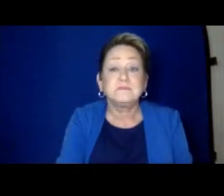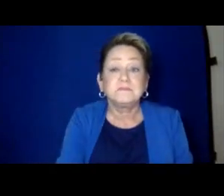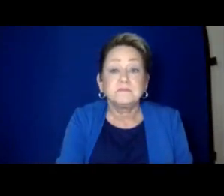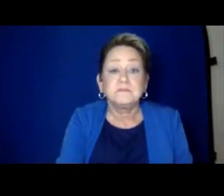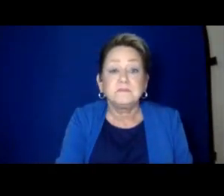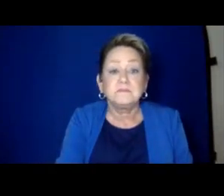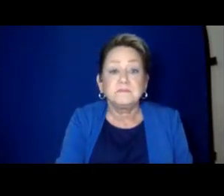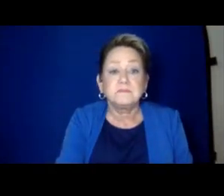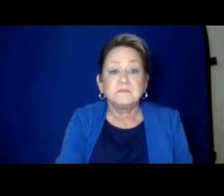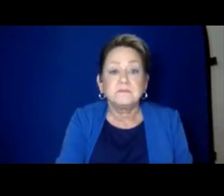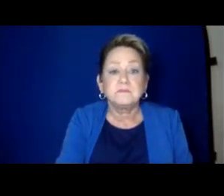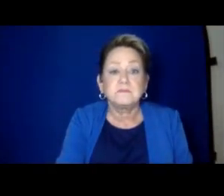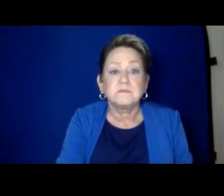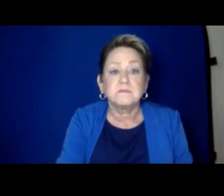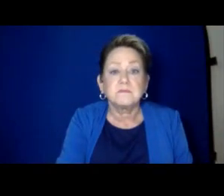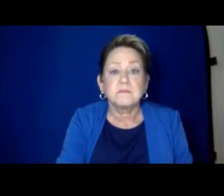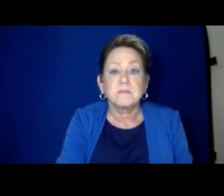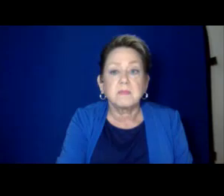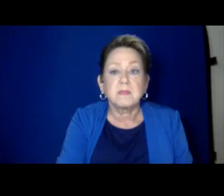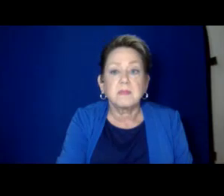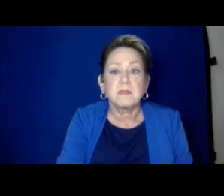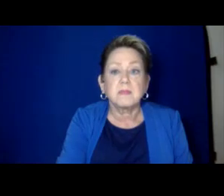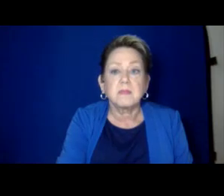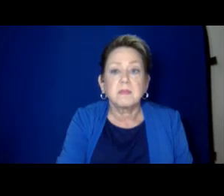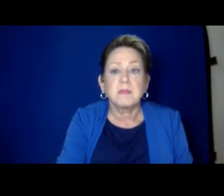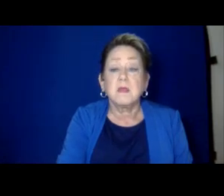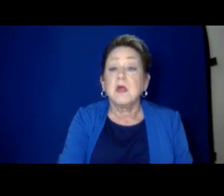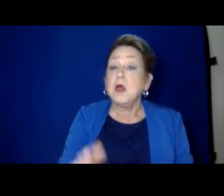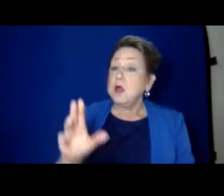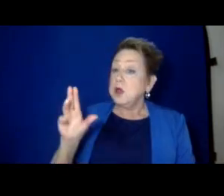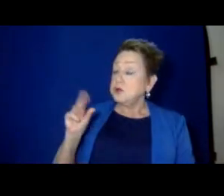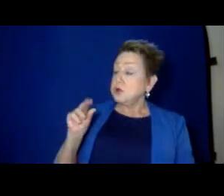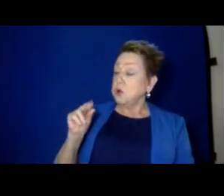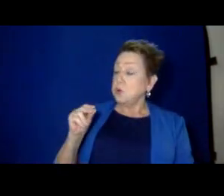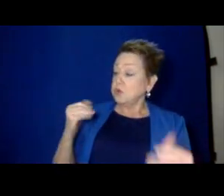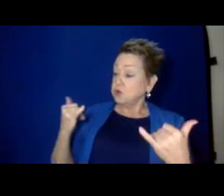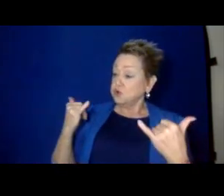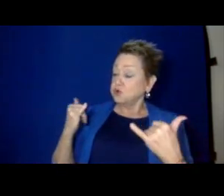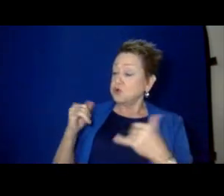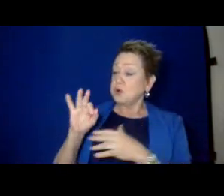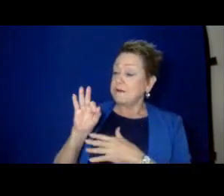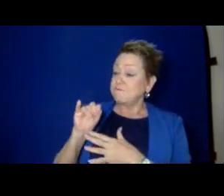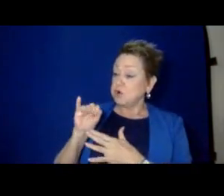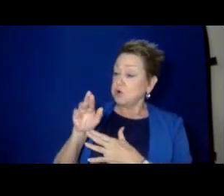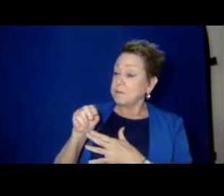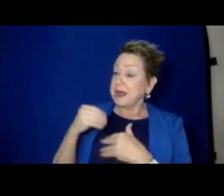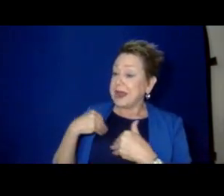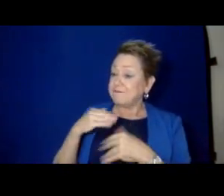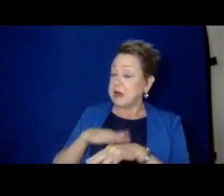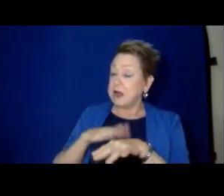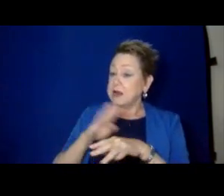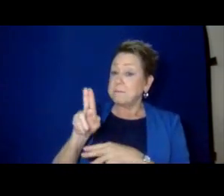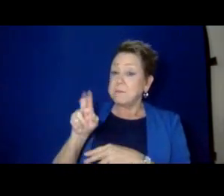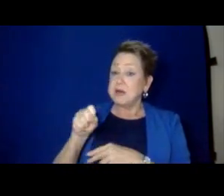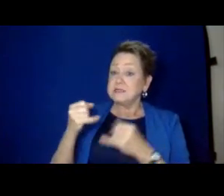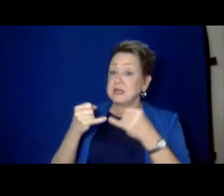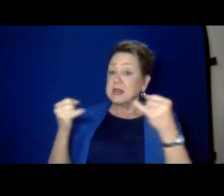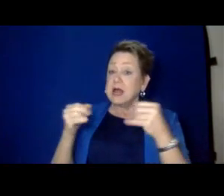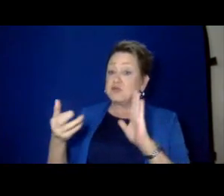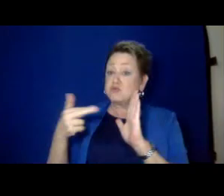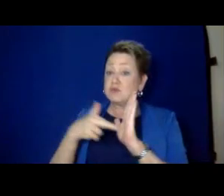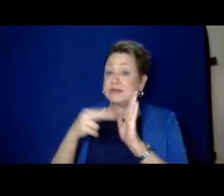No. So the current consulting firms that we have working on bus line redesign, they are under a planning